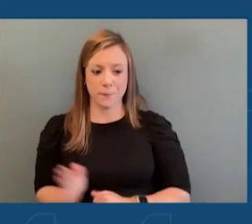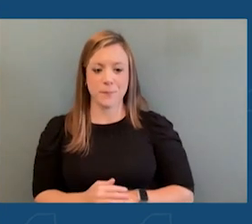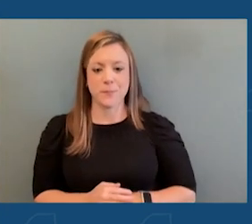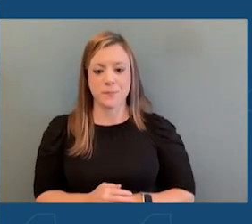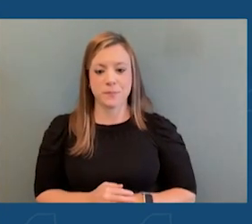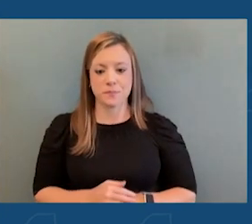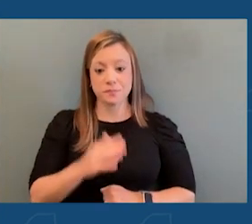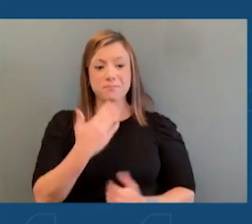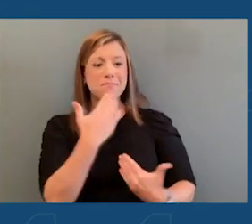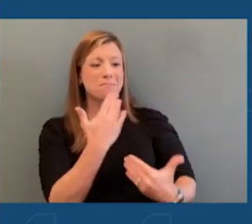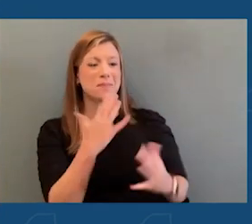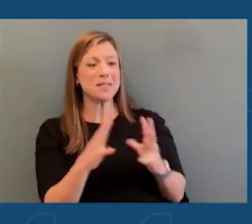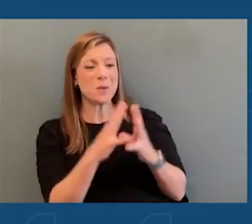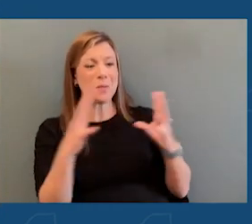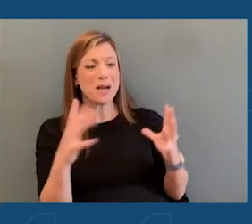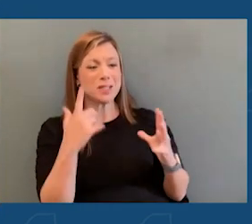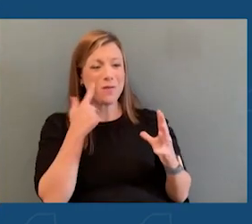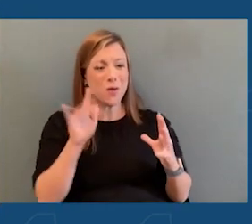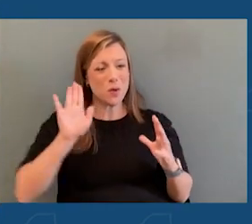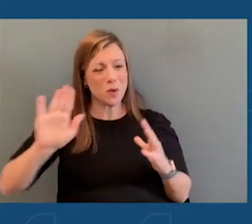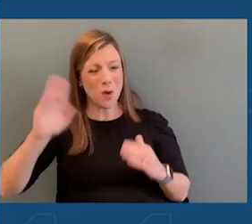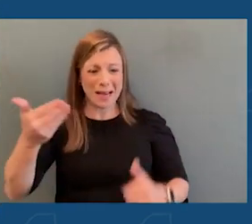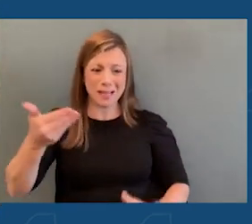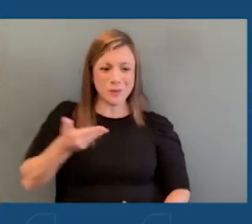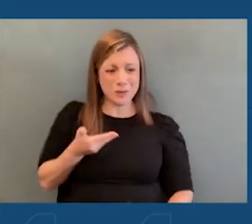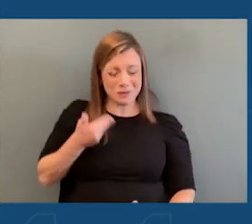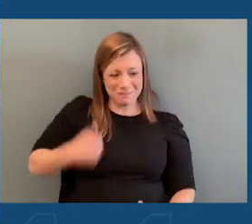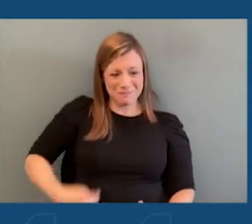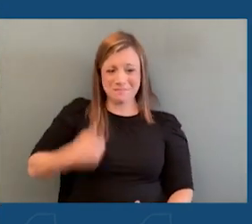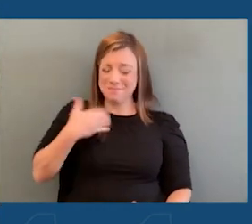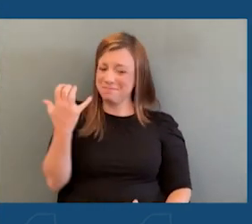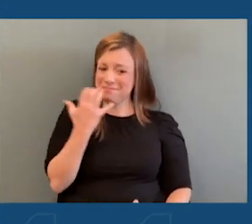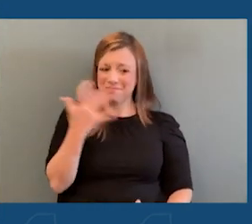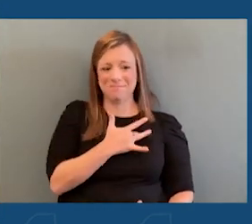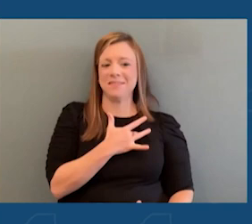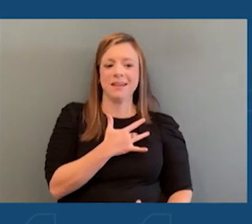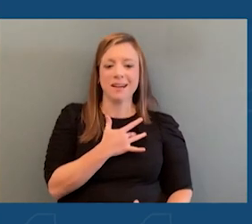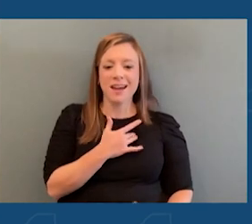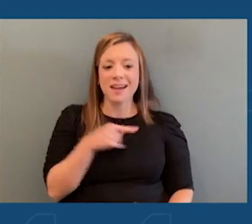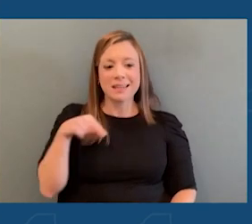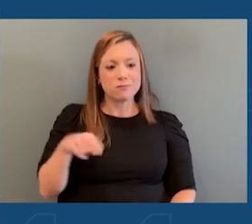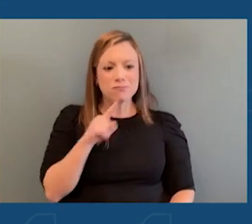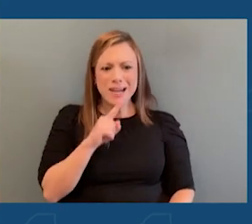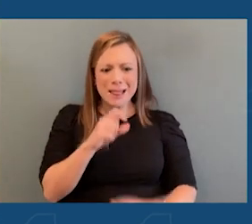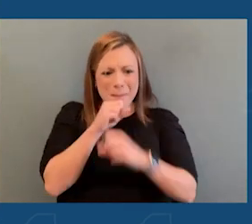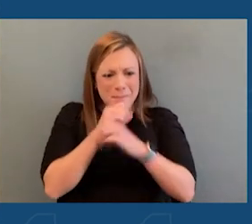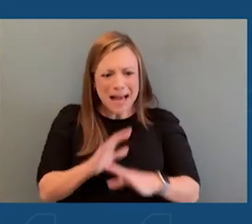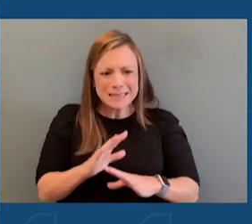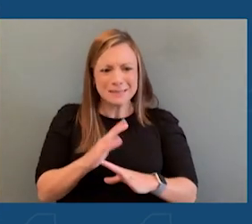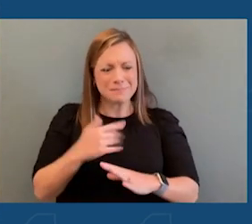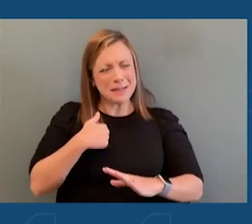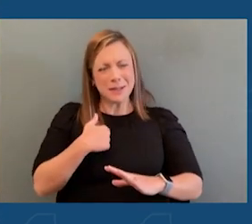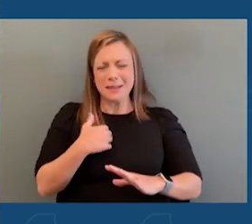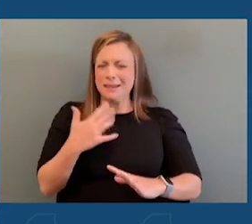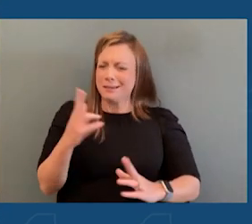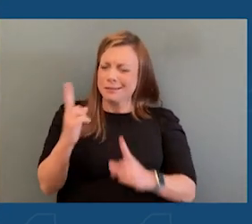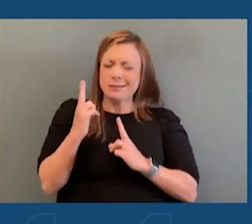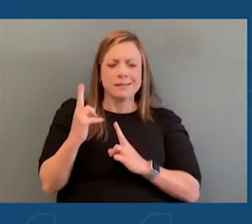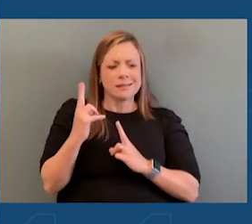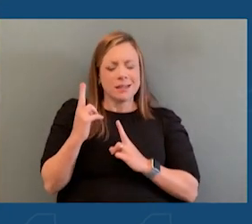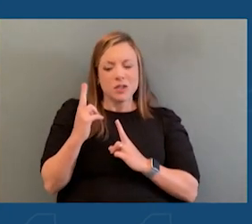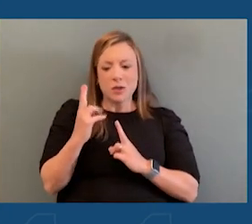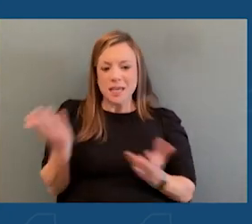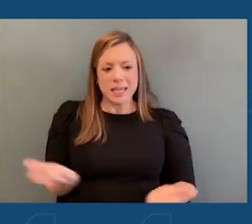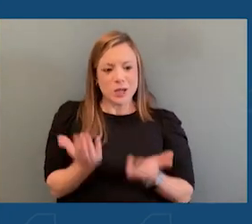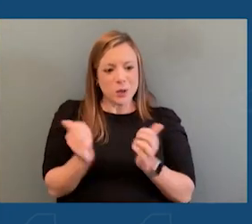Thank you so much for that wonderful introduction. And it truly is such a blessing to be here with all of you today. As